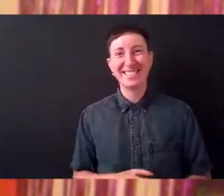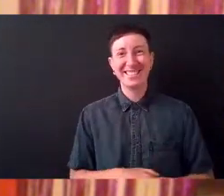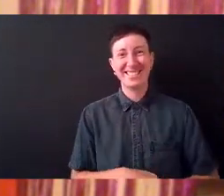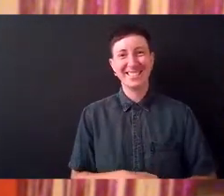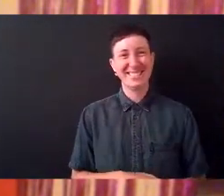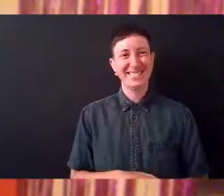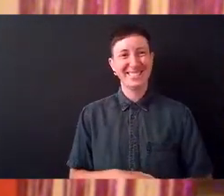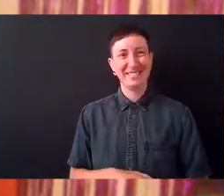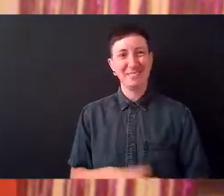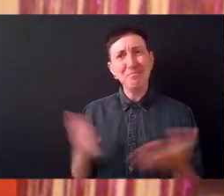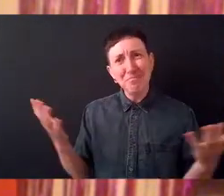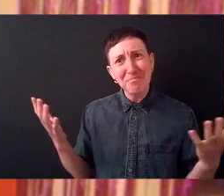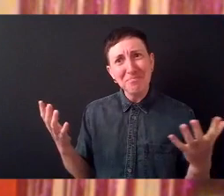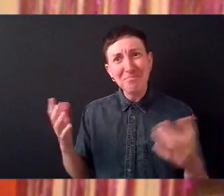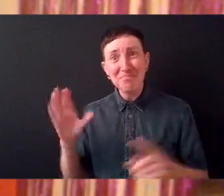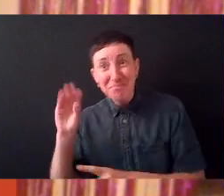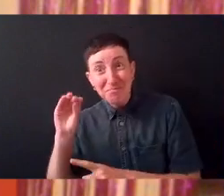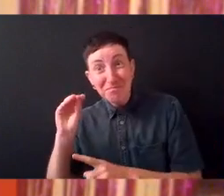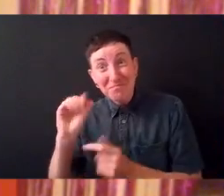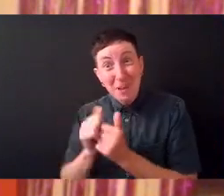How you doing?